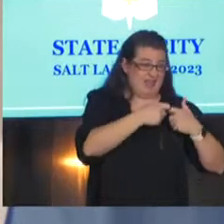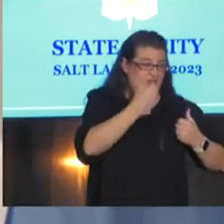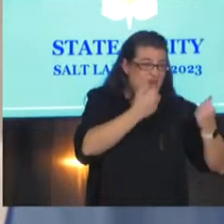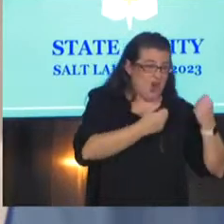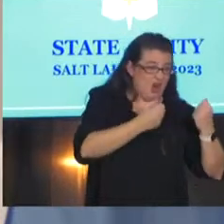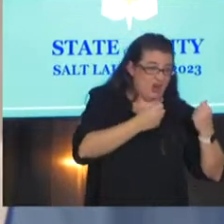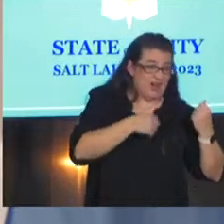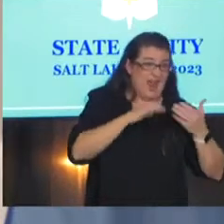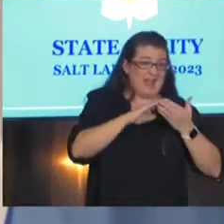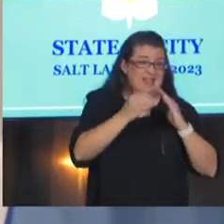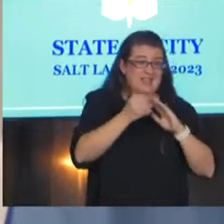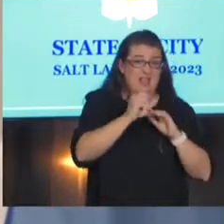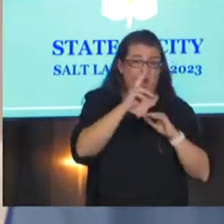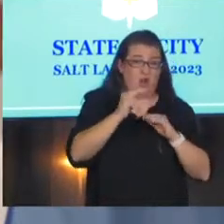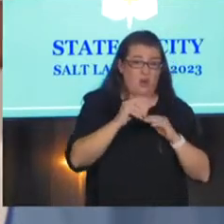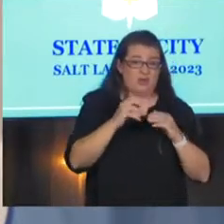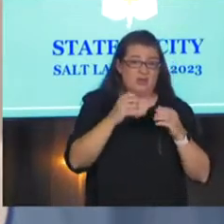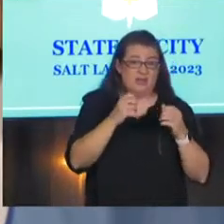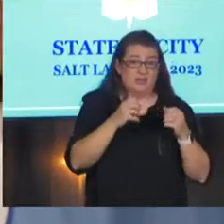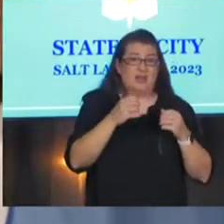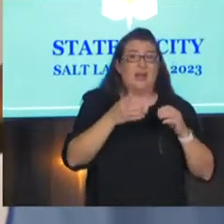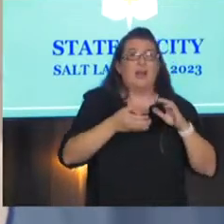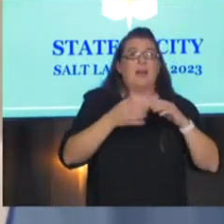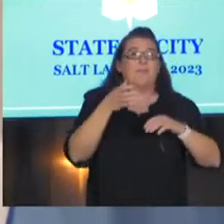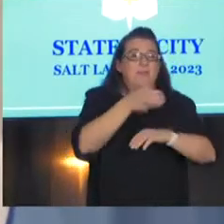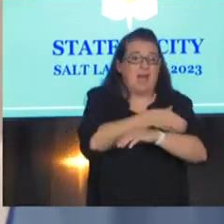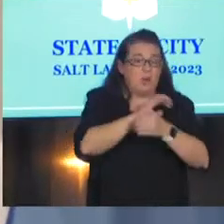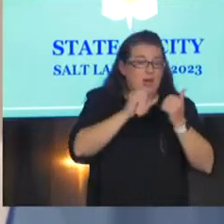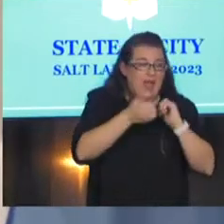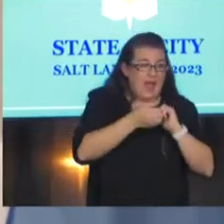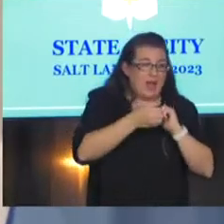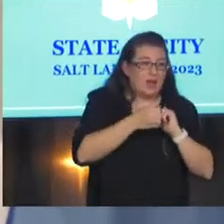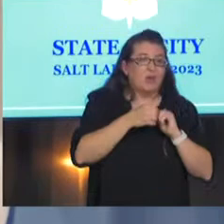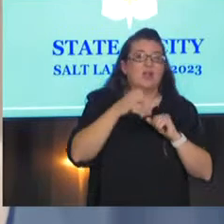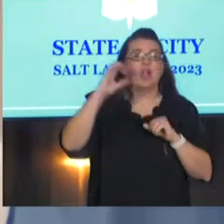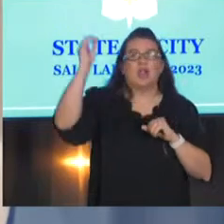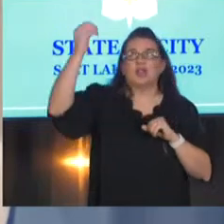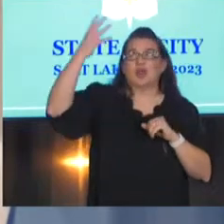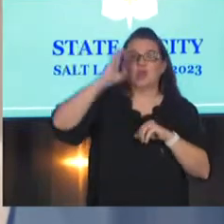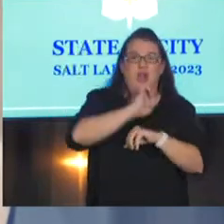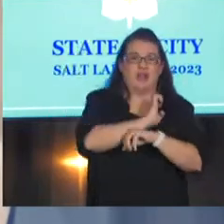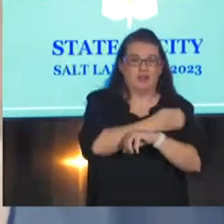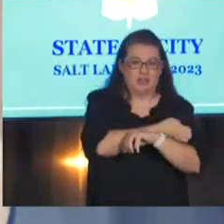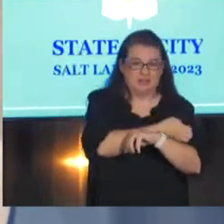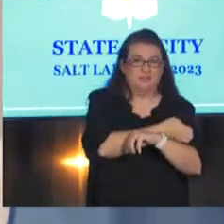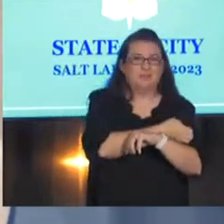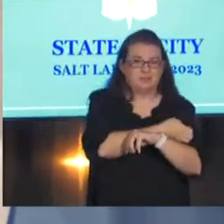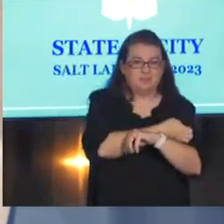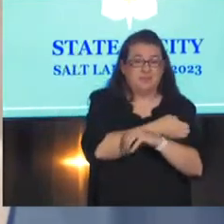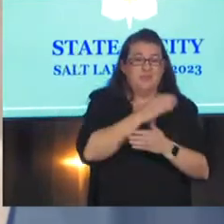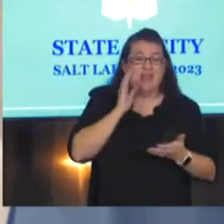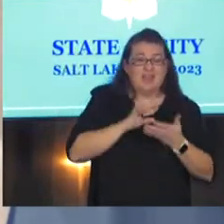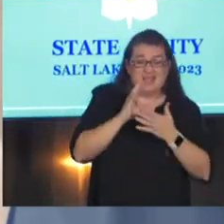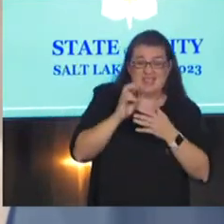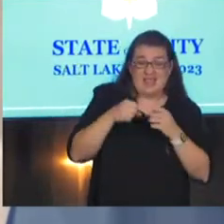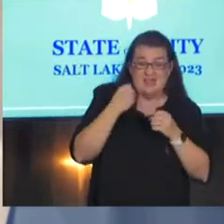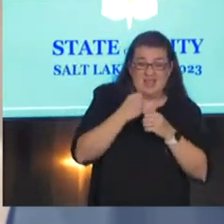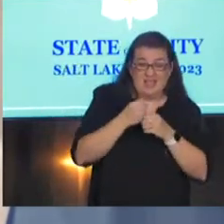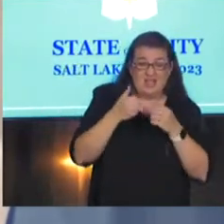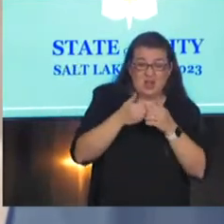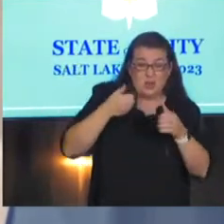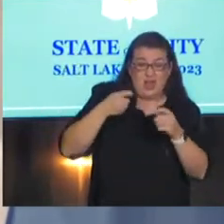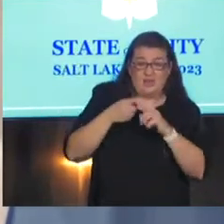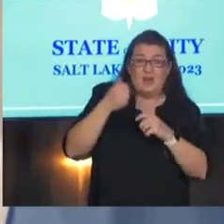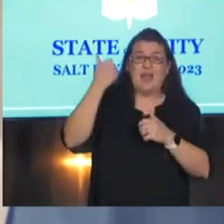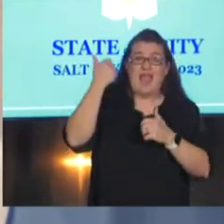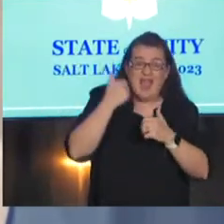EV stations, which are powered by clean, renewable solar energy. And we're less than 7 years away from every Salt Lake City resident